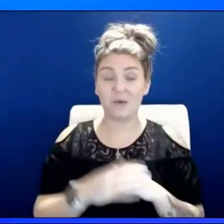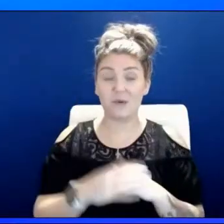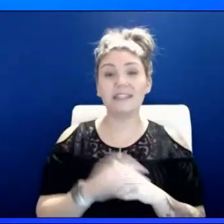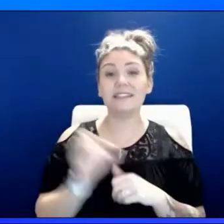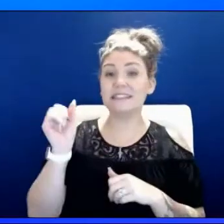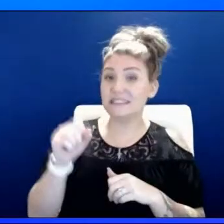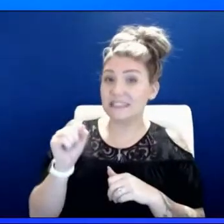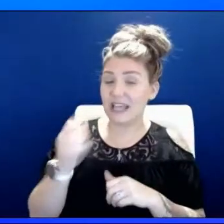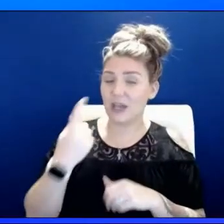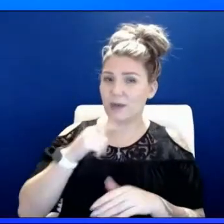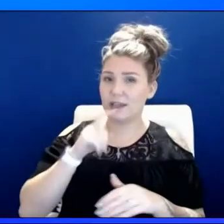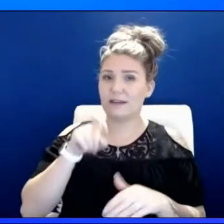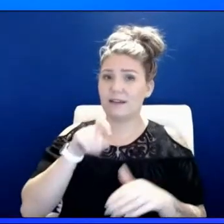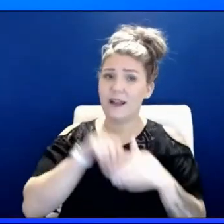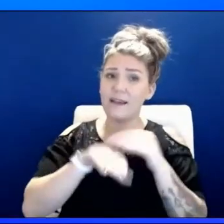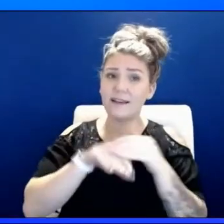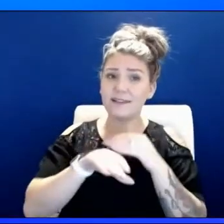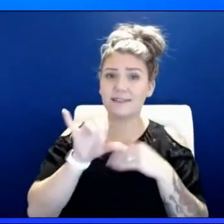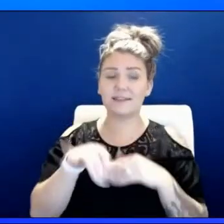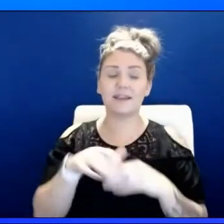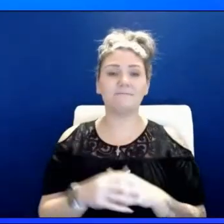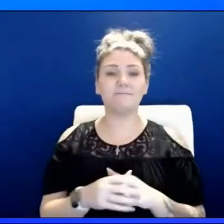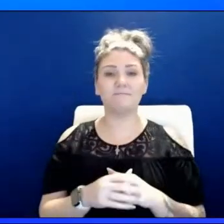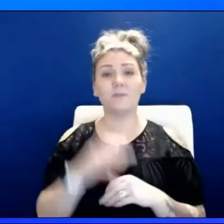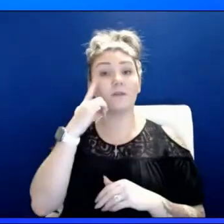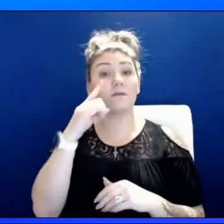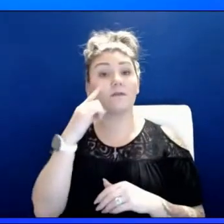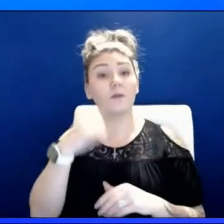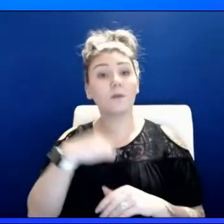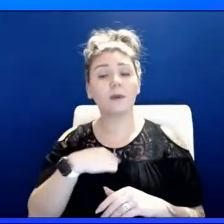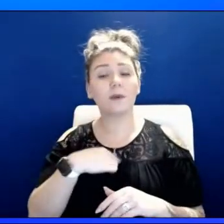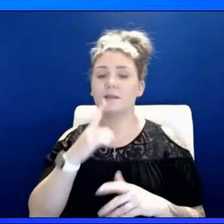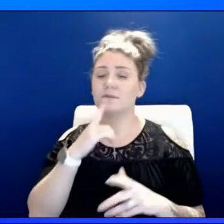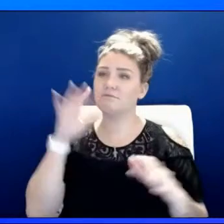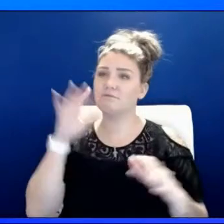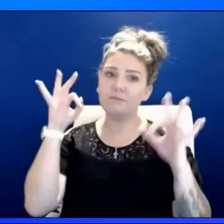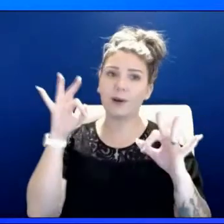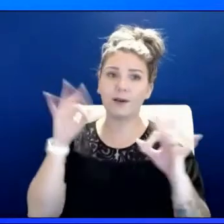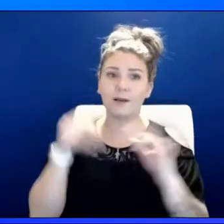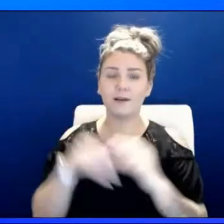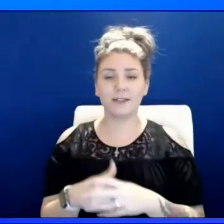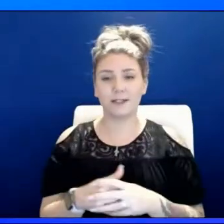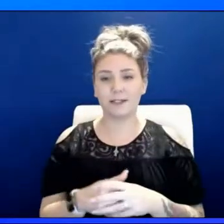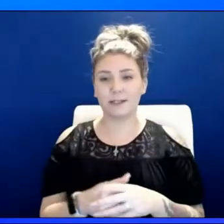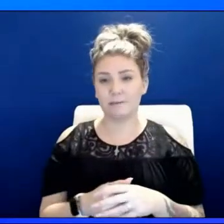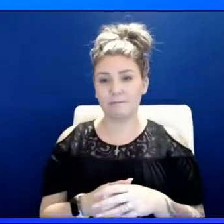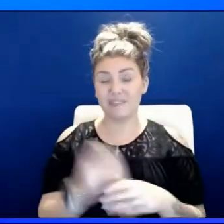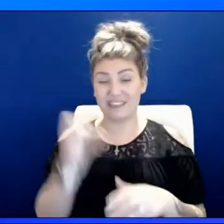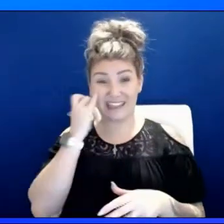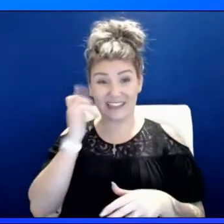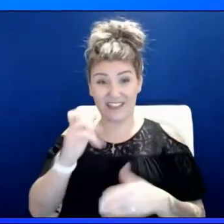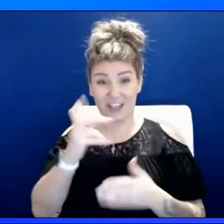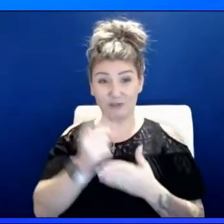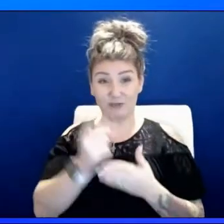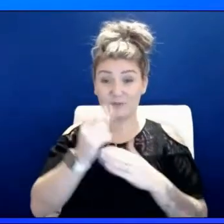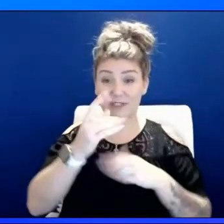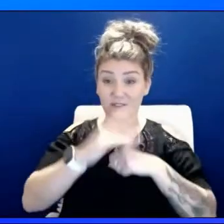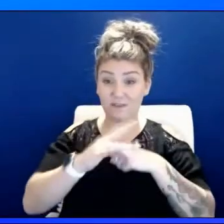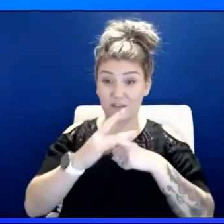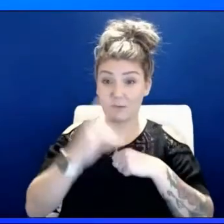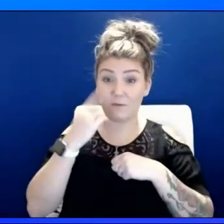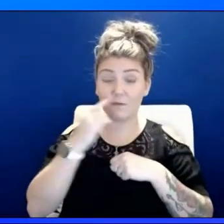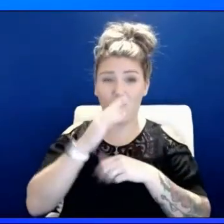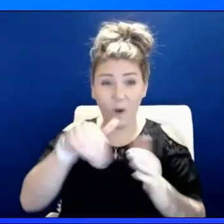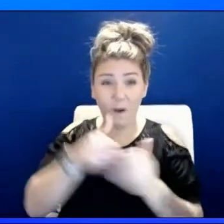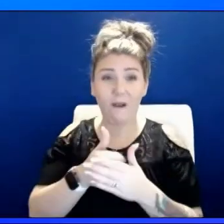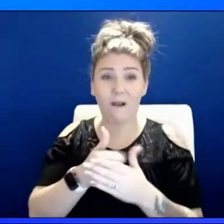to this. And so this is, to me, the home run, right? If we can make this treatment available to all my patients, whether or